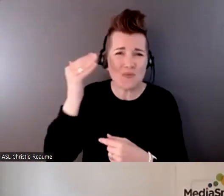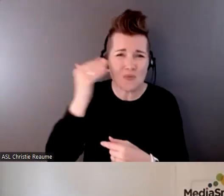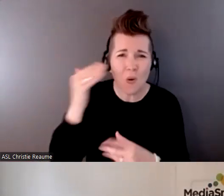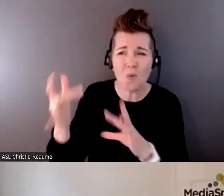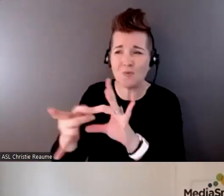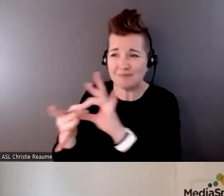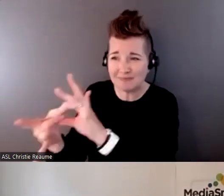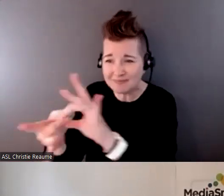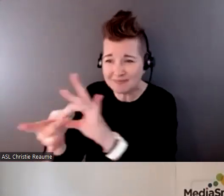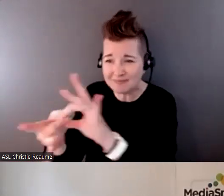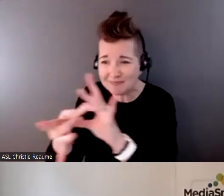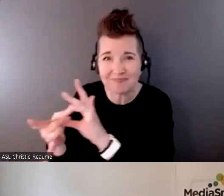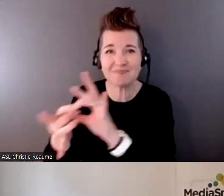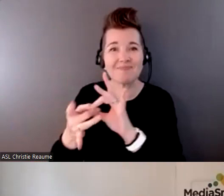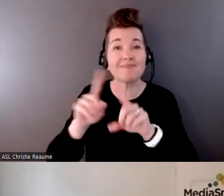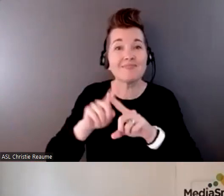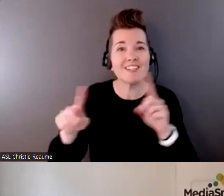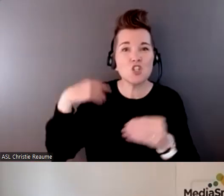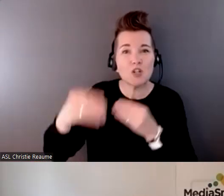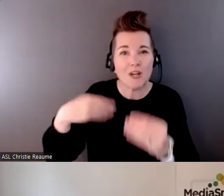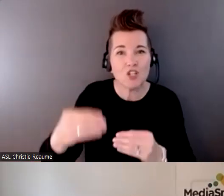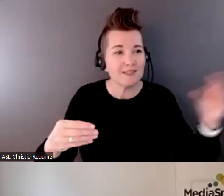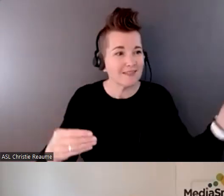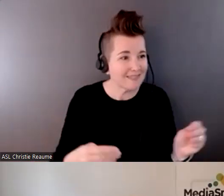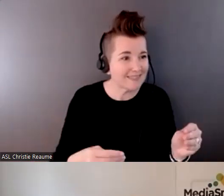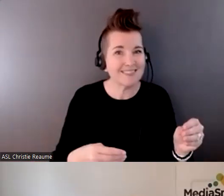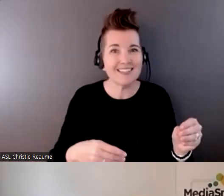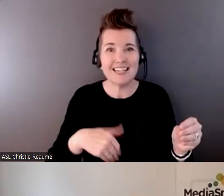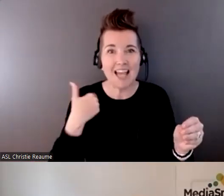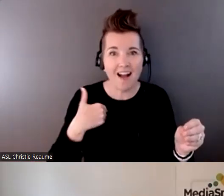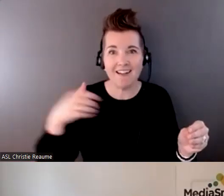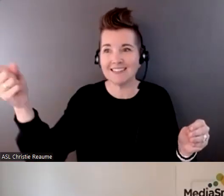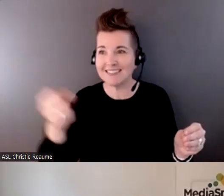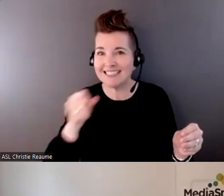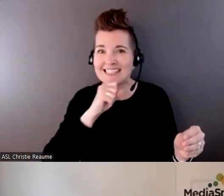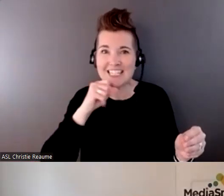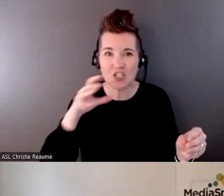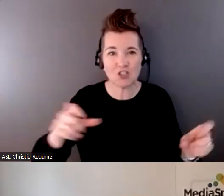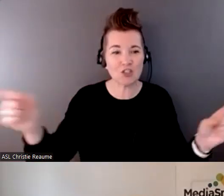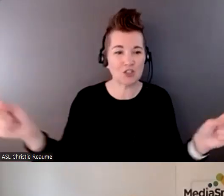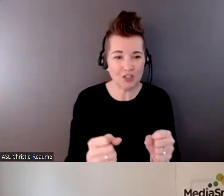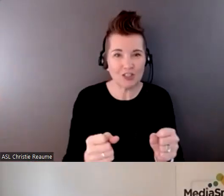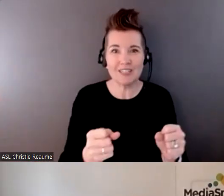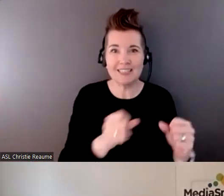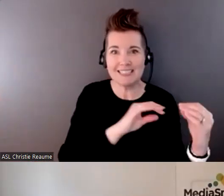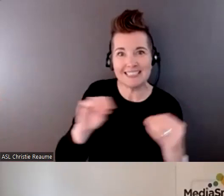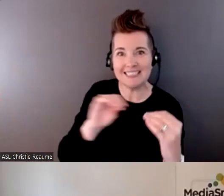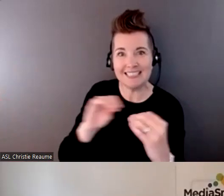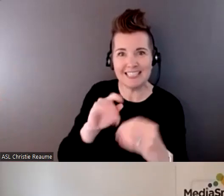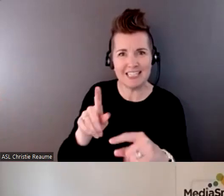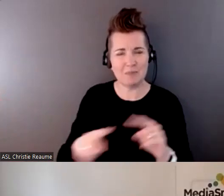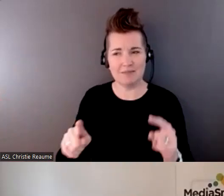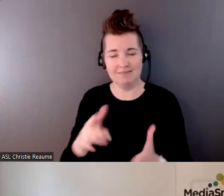different you know Generations kind of meet and exchange was great but really glad to hear that they're uh there's something